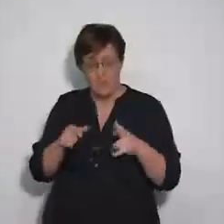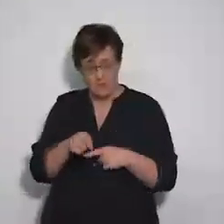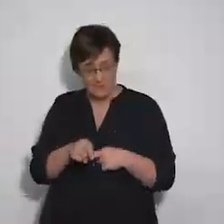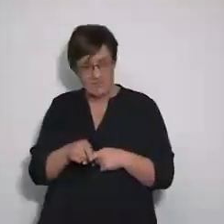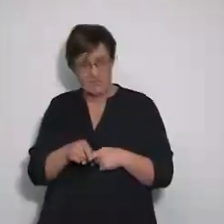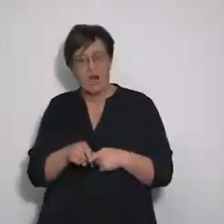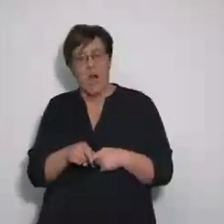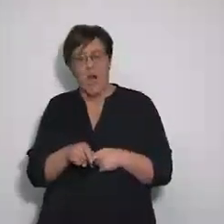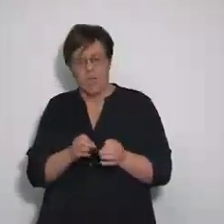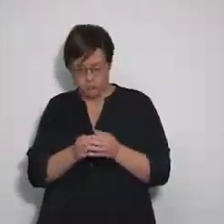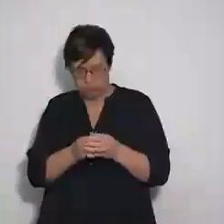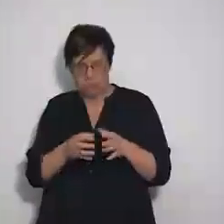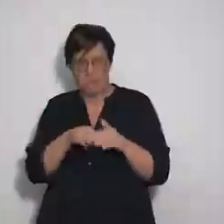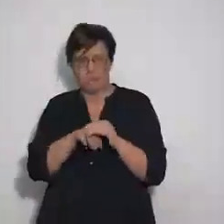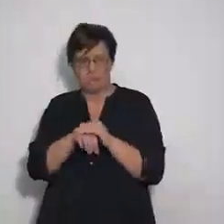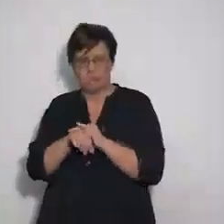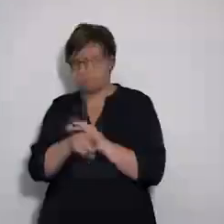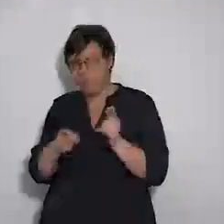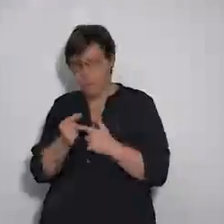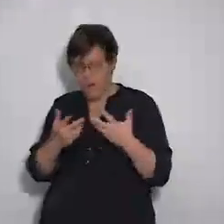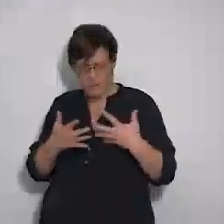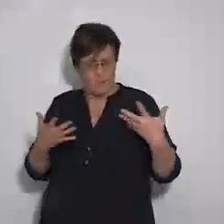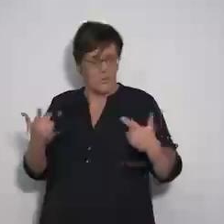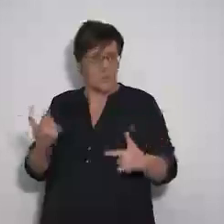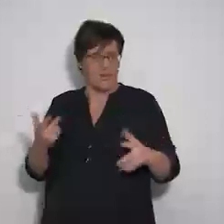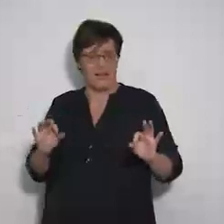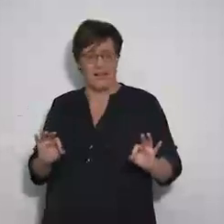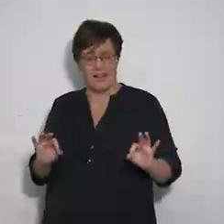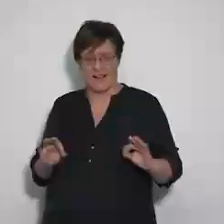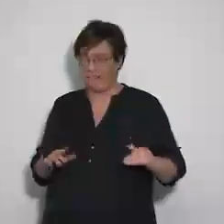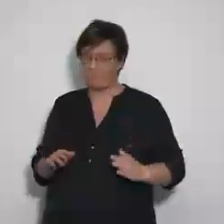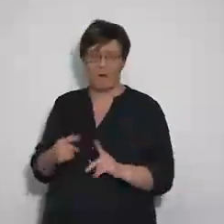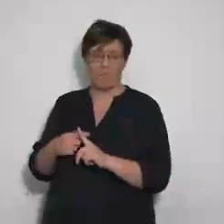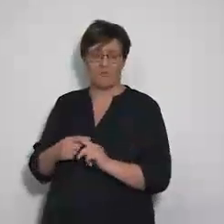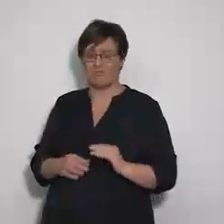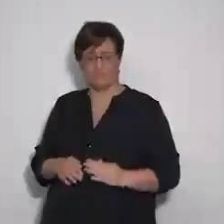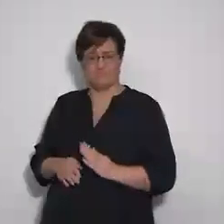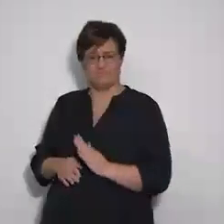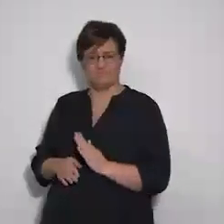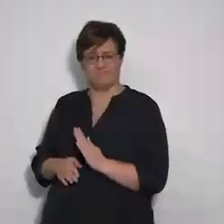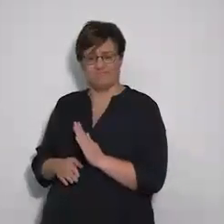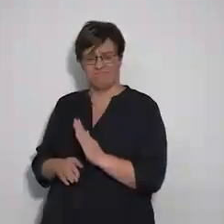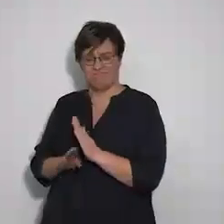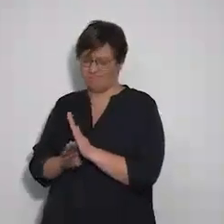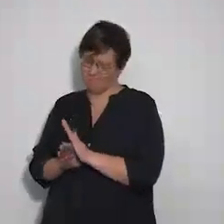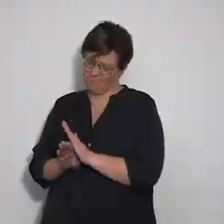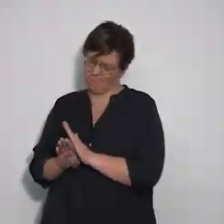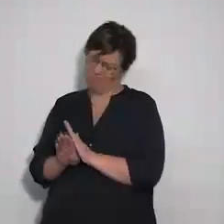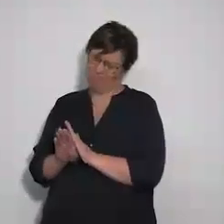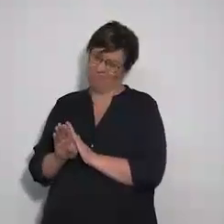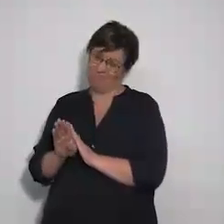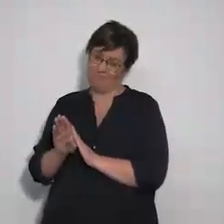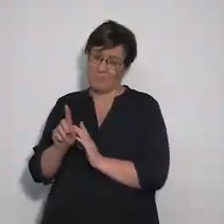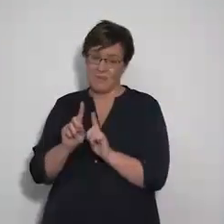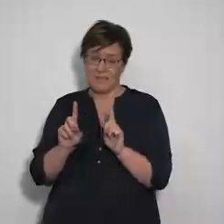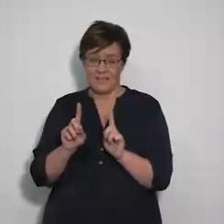that population growth is really positive. It's